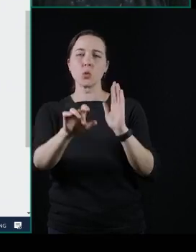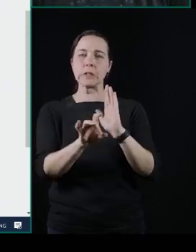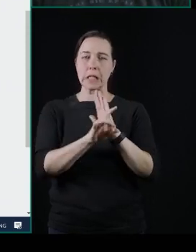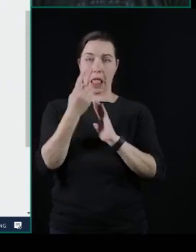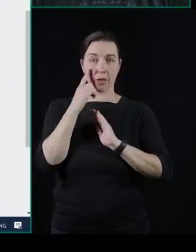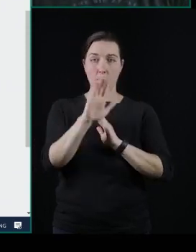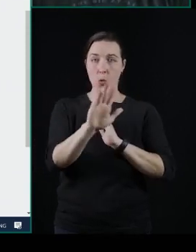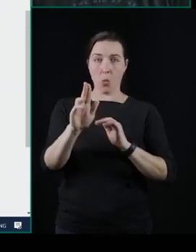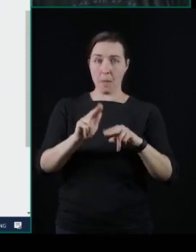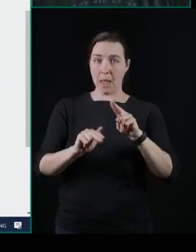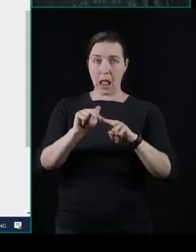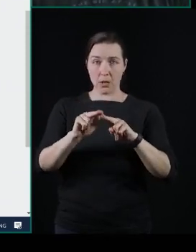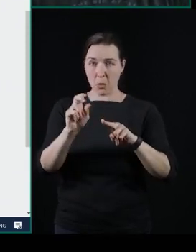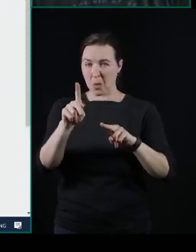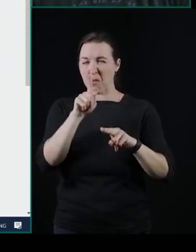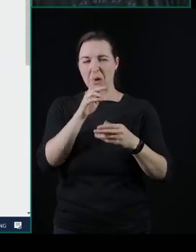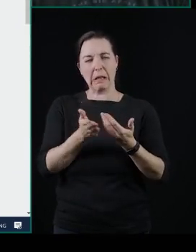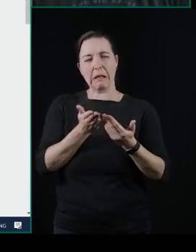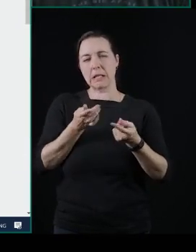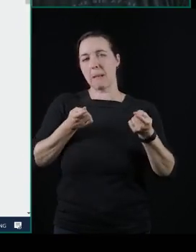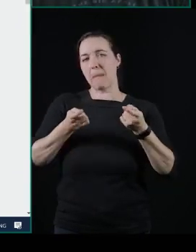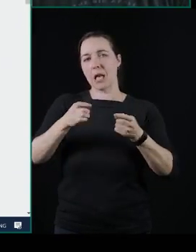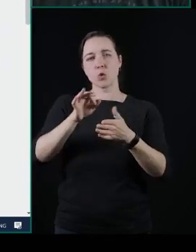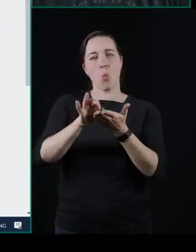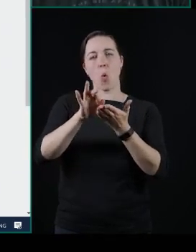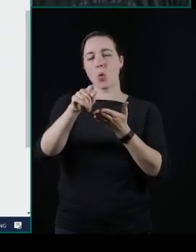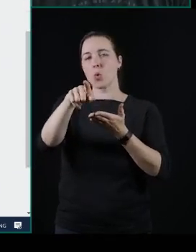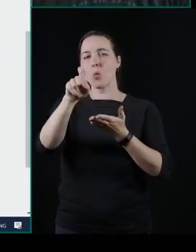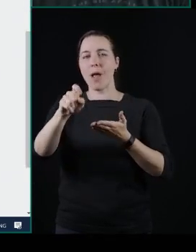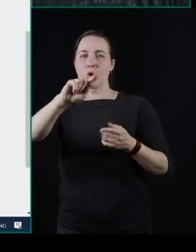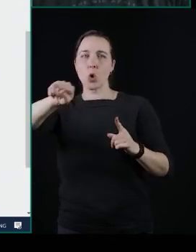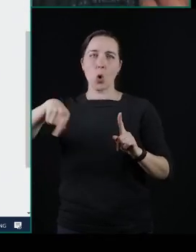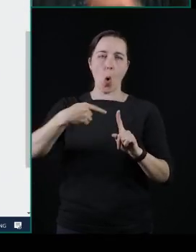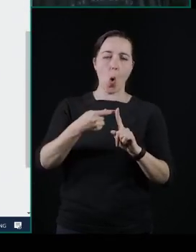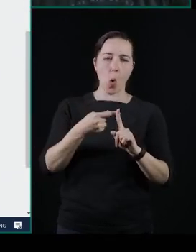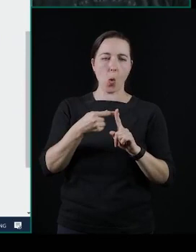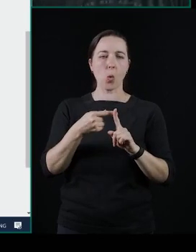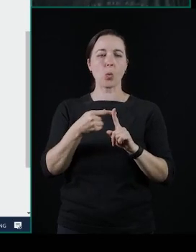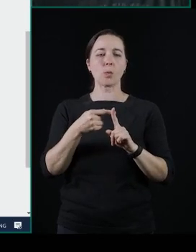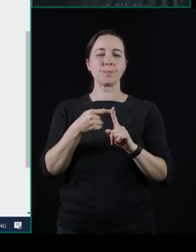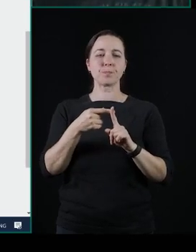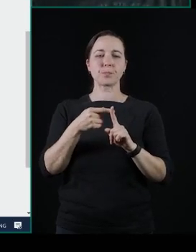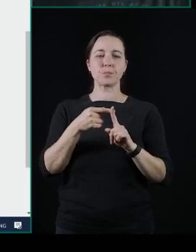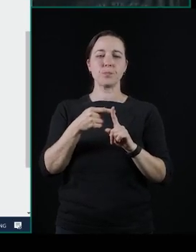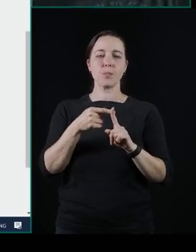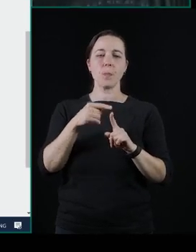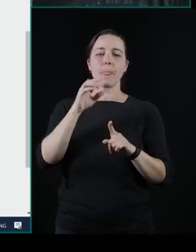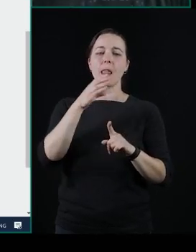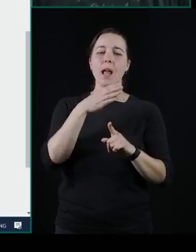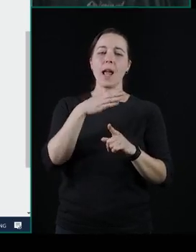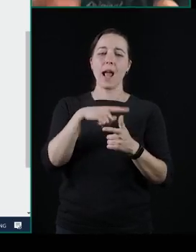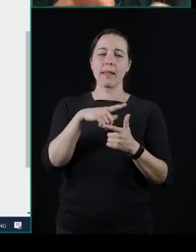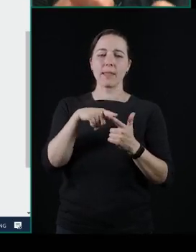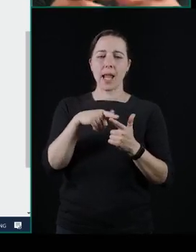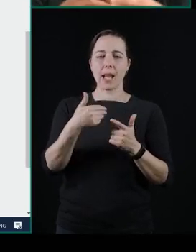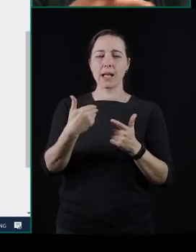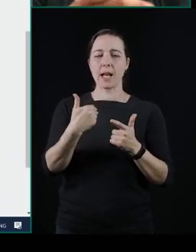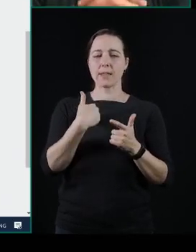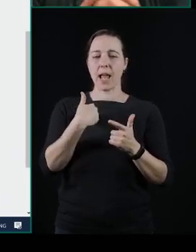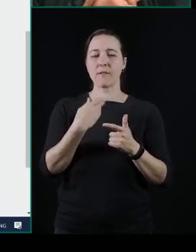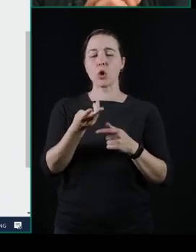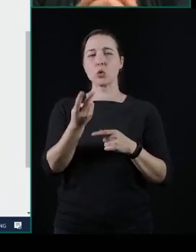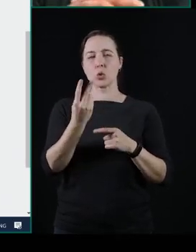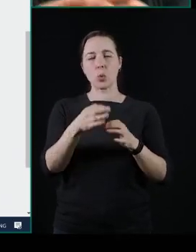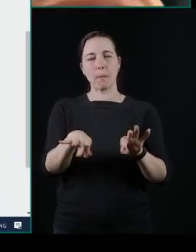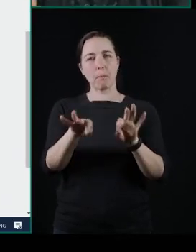to select for your build, right? It's very easy to manage quota. You have to go to we may show it later. And then there are